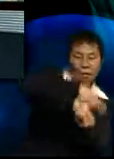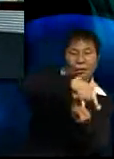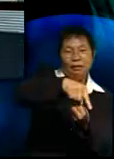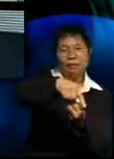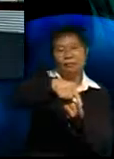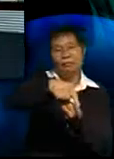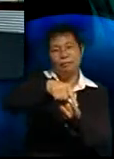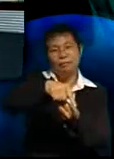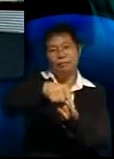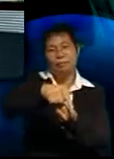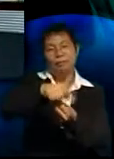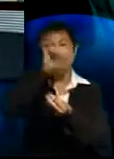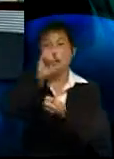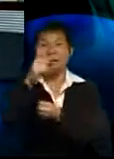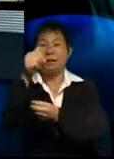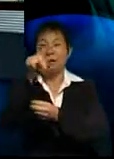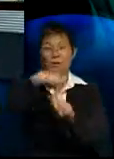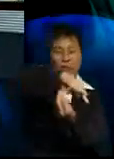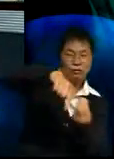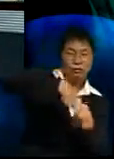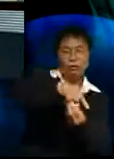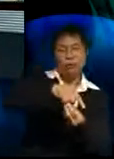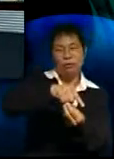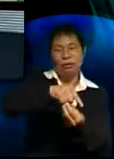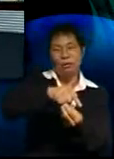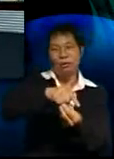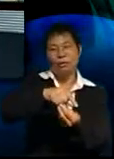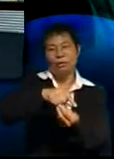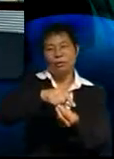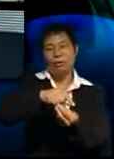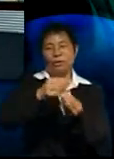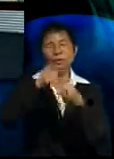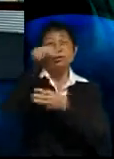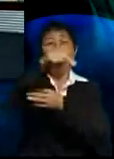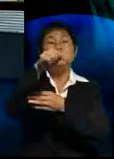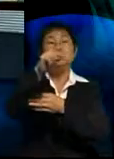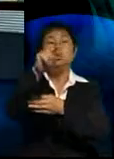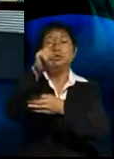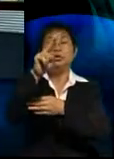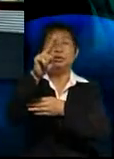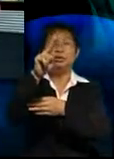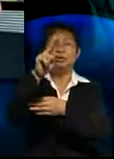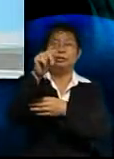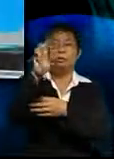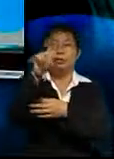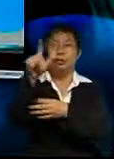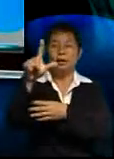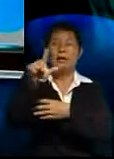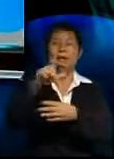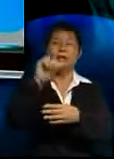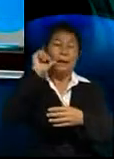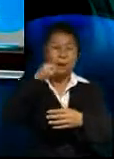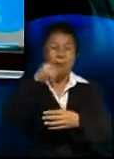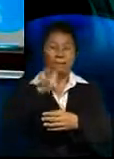duodenum. The alkaline surroundings will naturally neutralize the acid from the stomach.